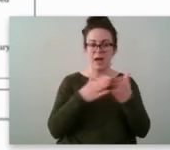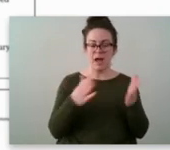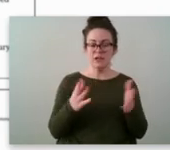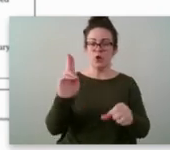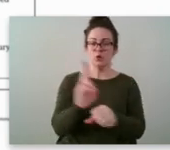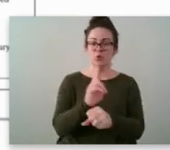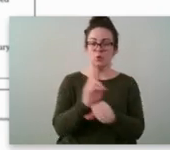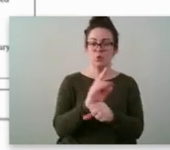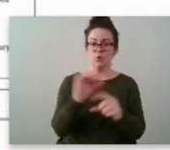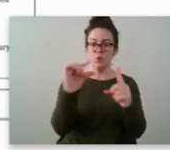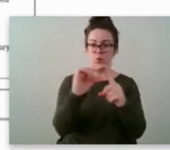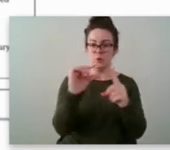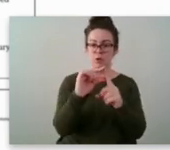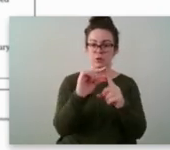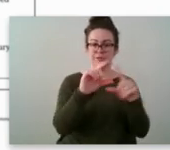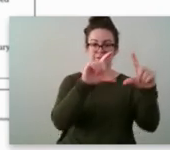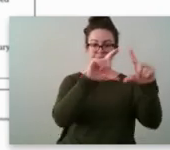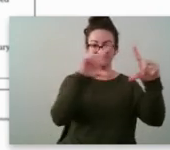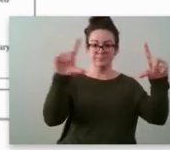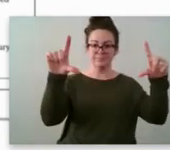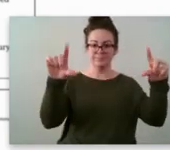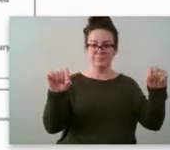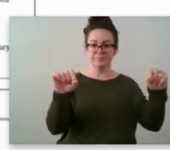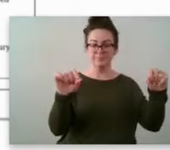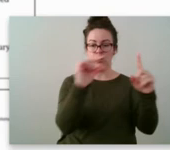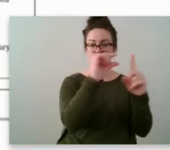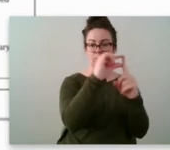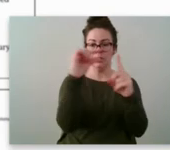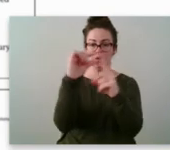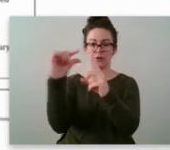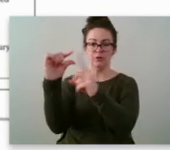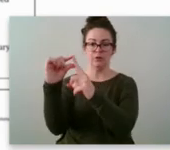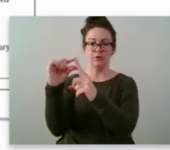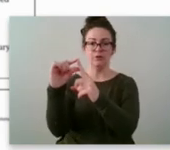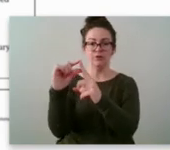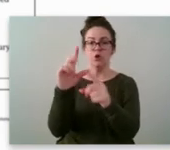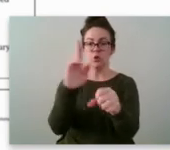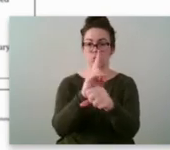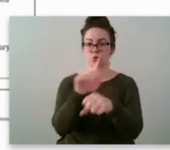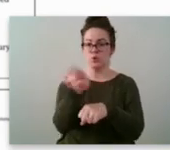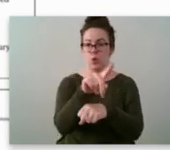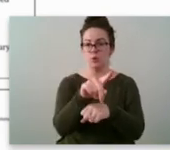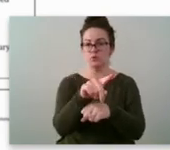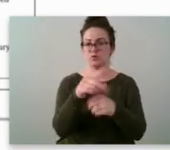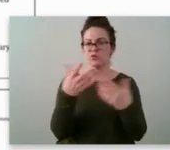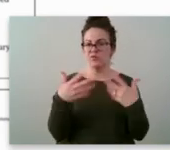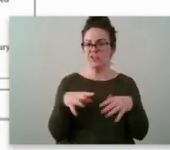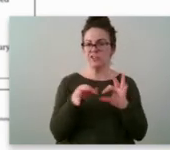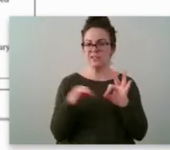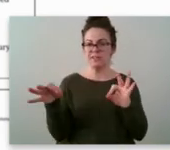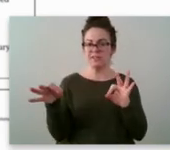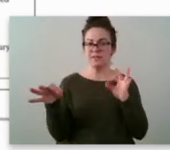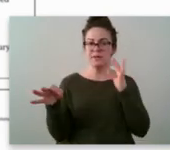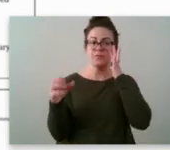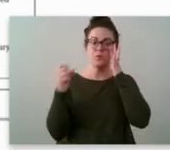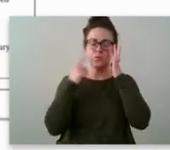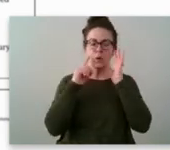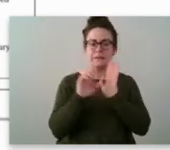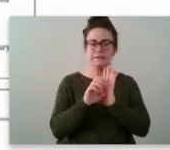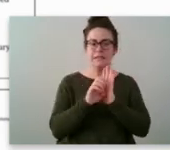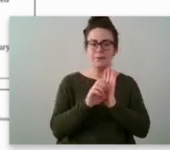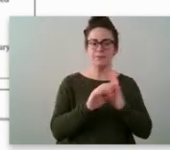word bank to finish the sentences. So for example, community leaders made these decisions.